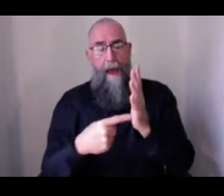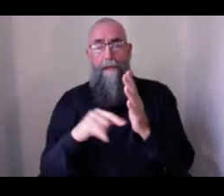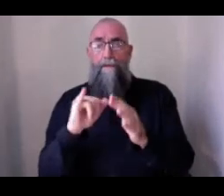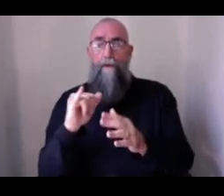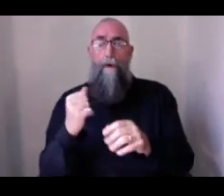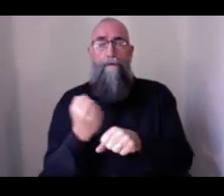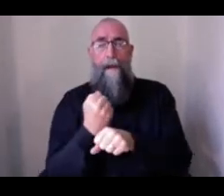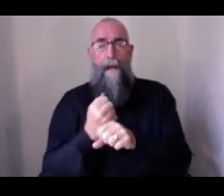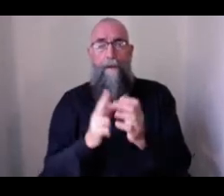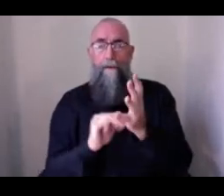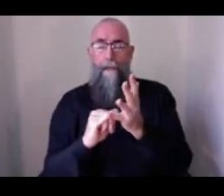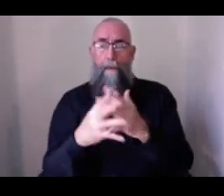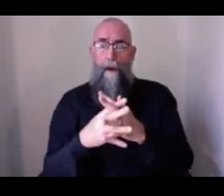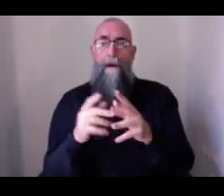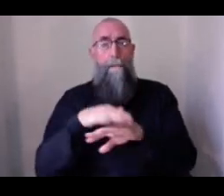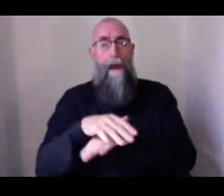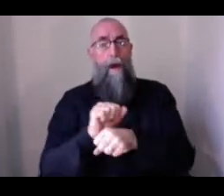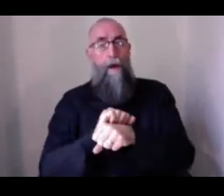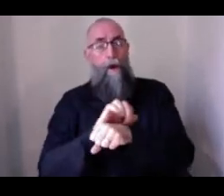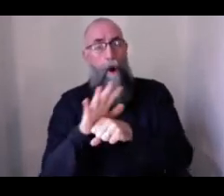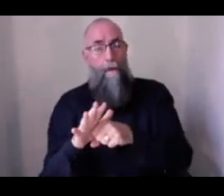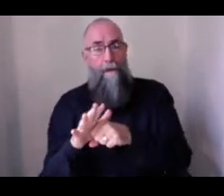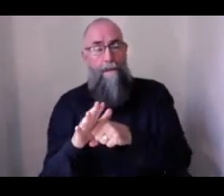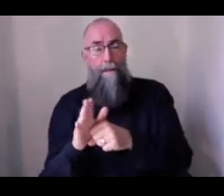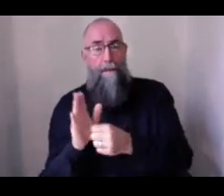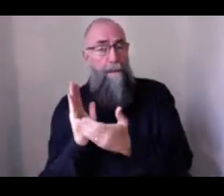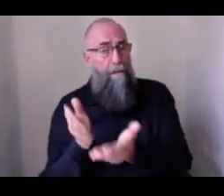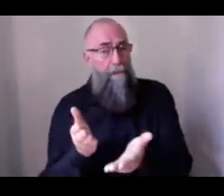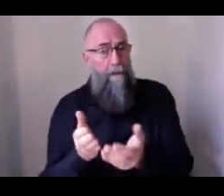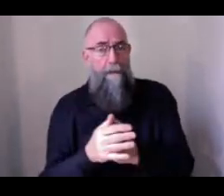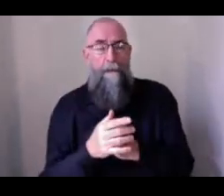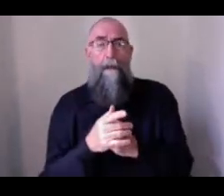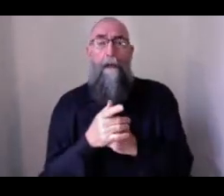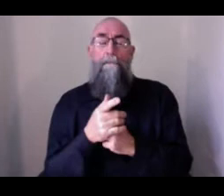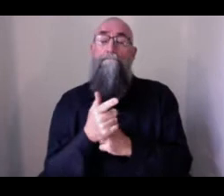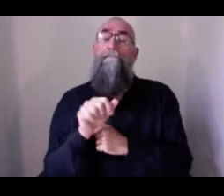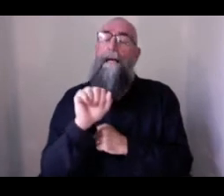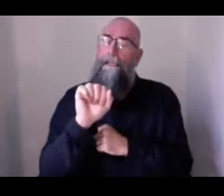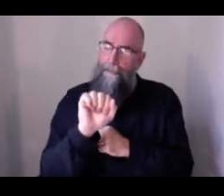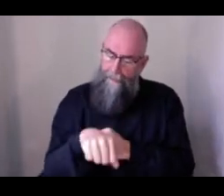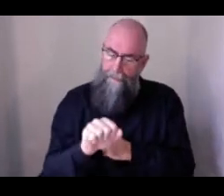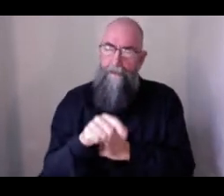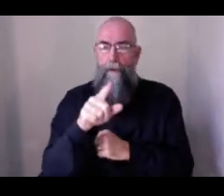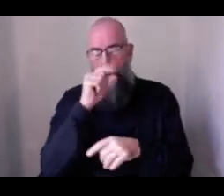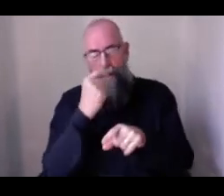Yeah, I mean, again, that's something you can always check in with either Accessible Arts or Create.